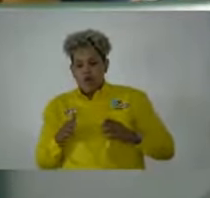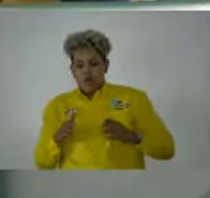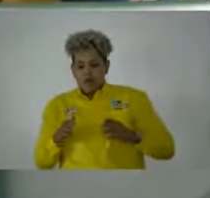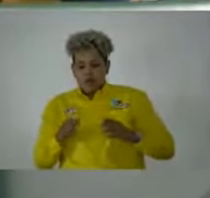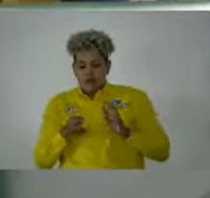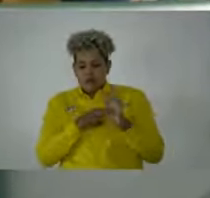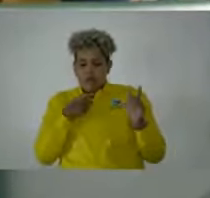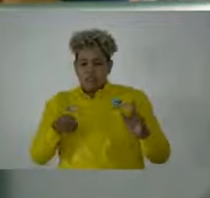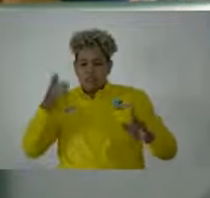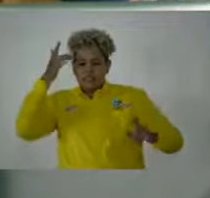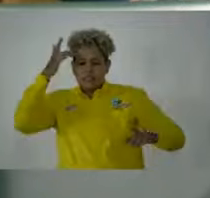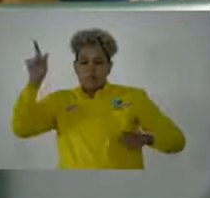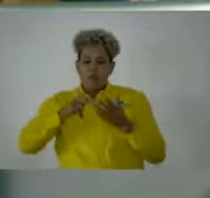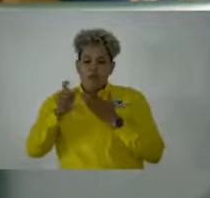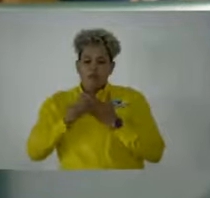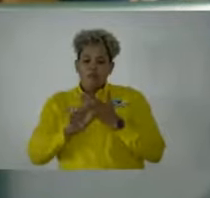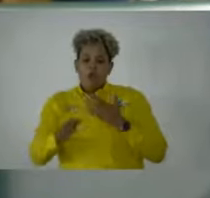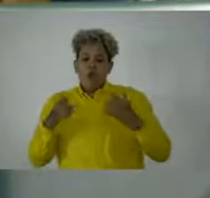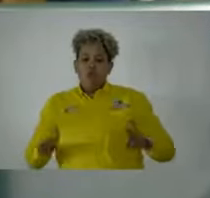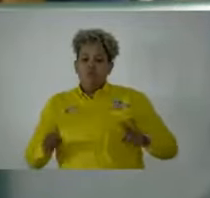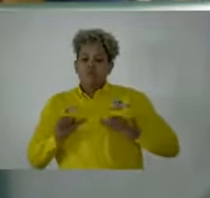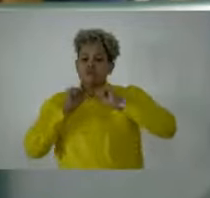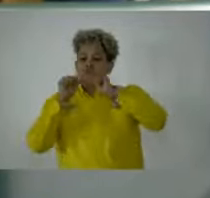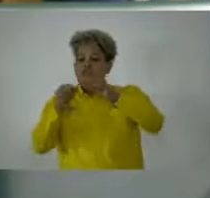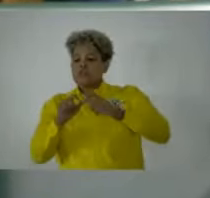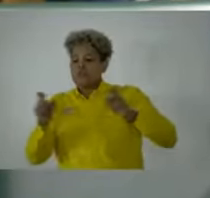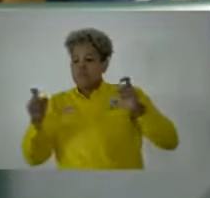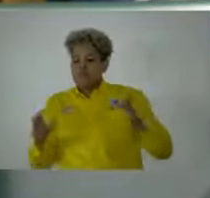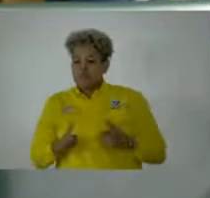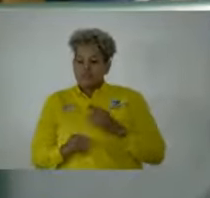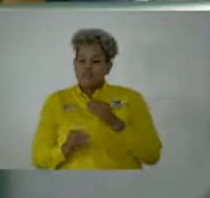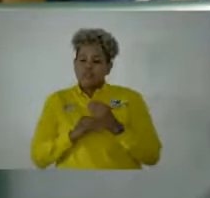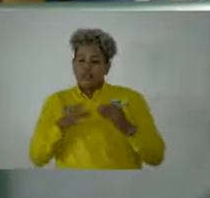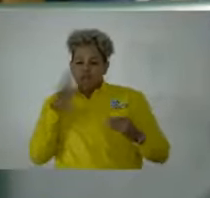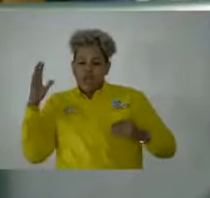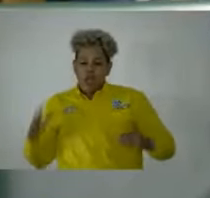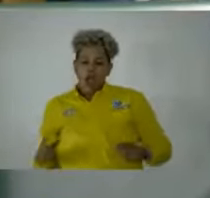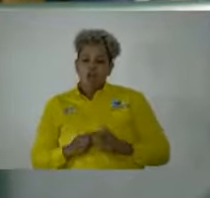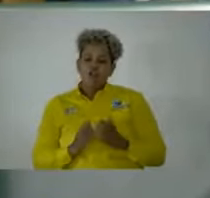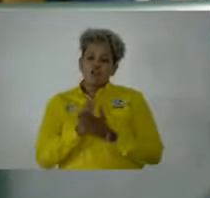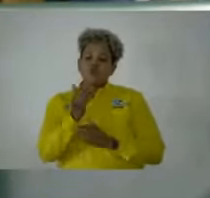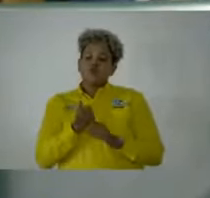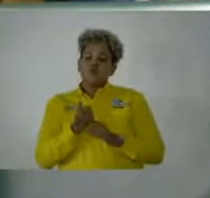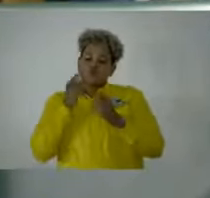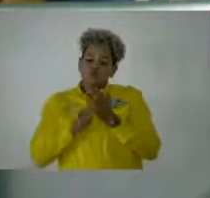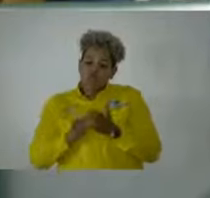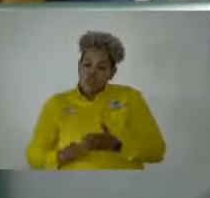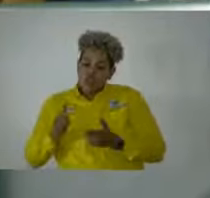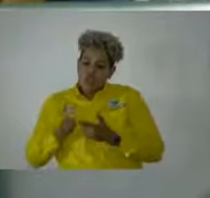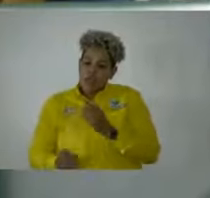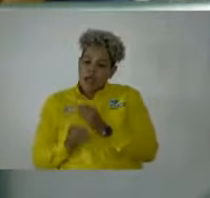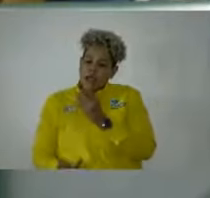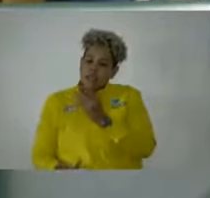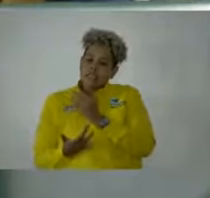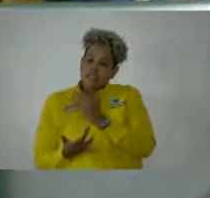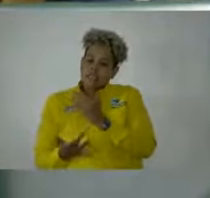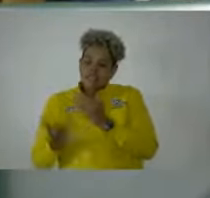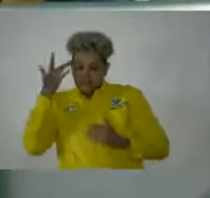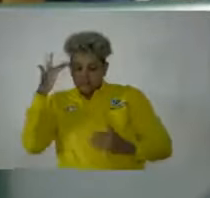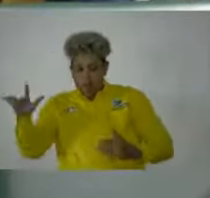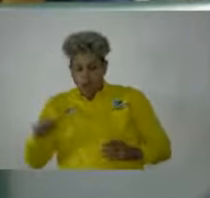this the SMART program. Sustainable management of agriculture through research and technology. Yeah. SMART.